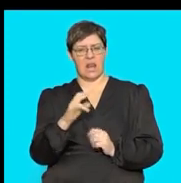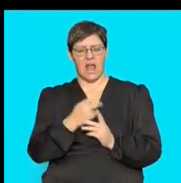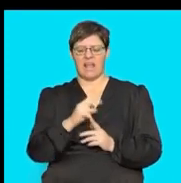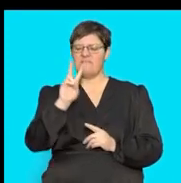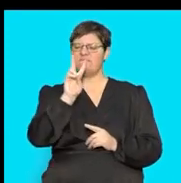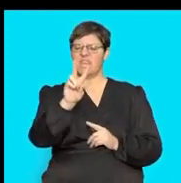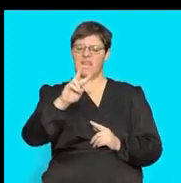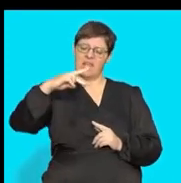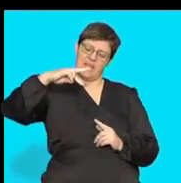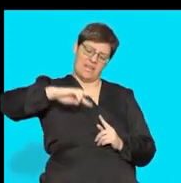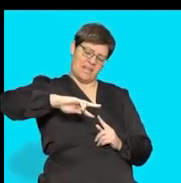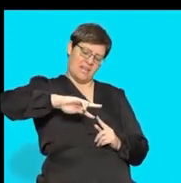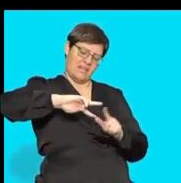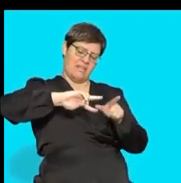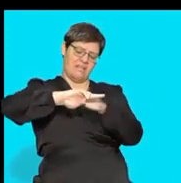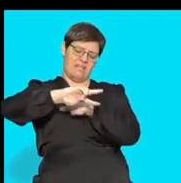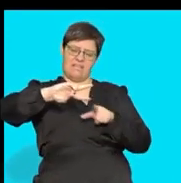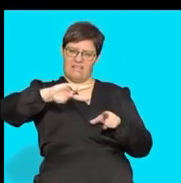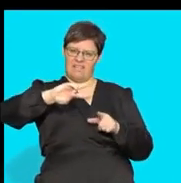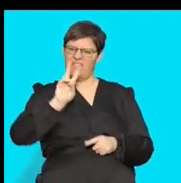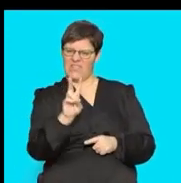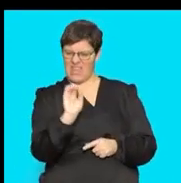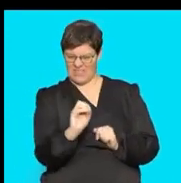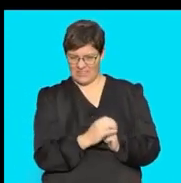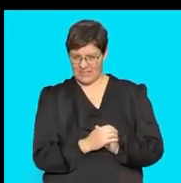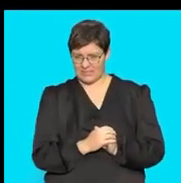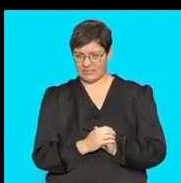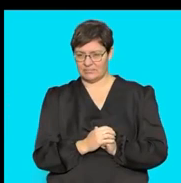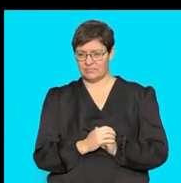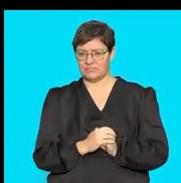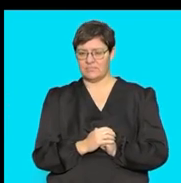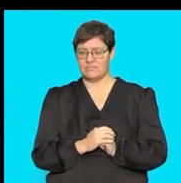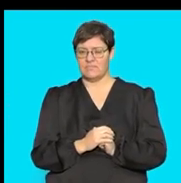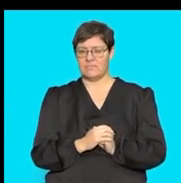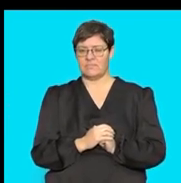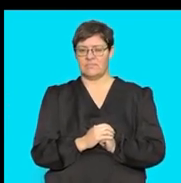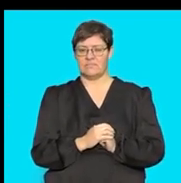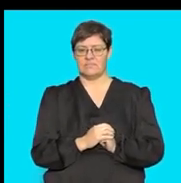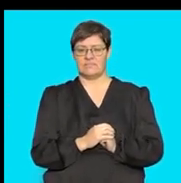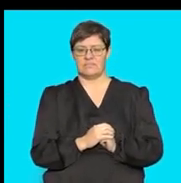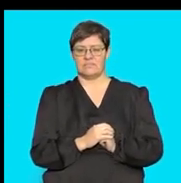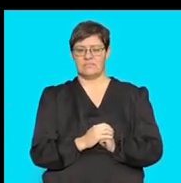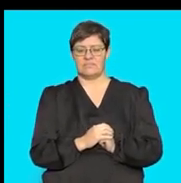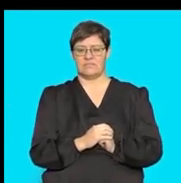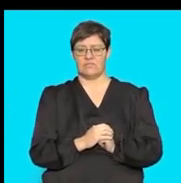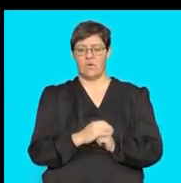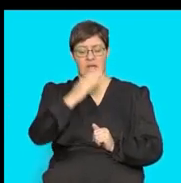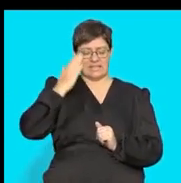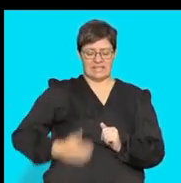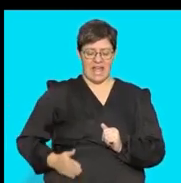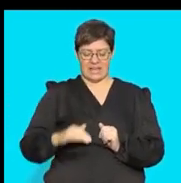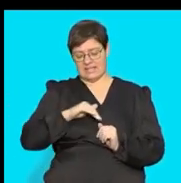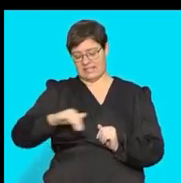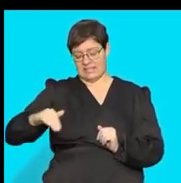a V fashion. So we have that side, we're using that side, and we're using the angle in